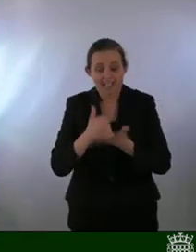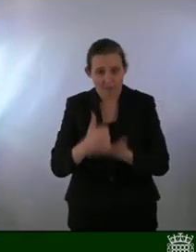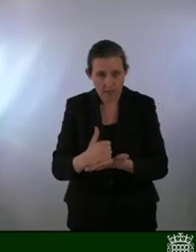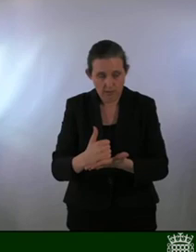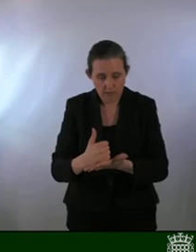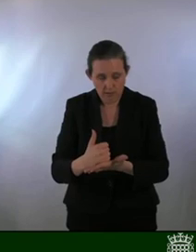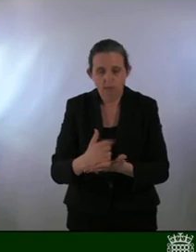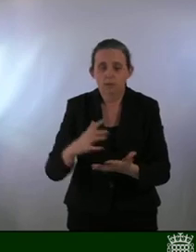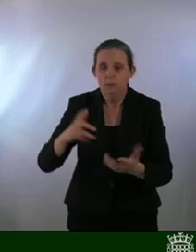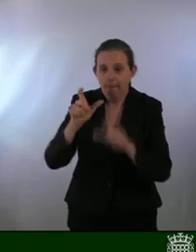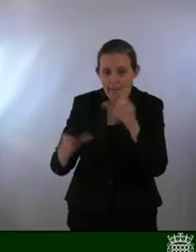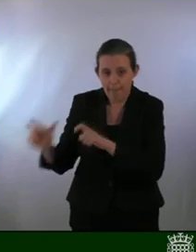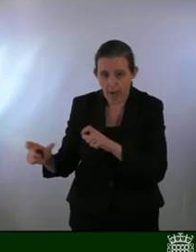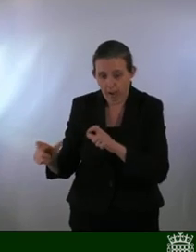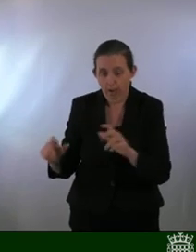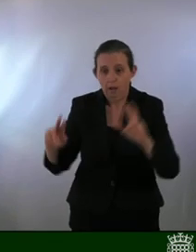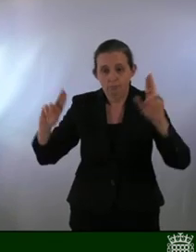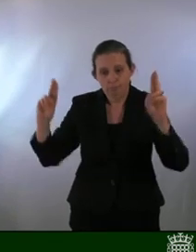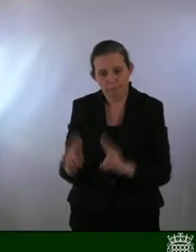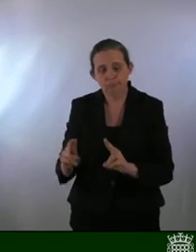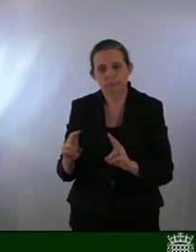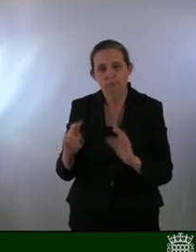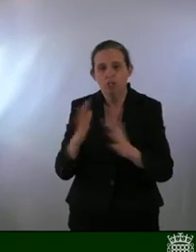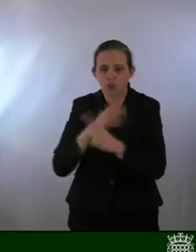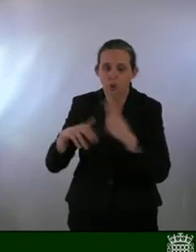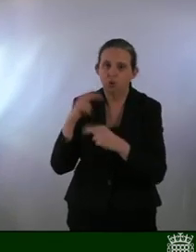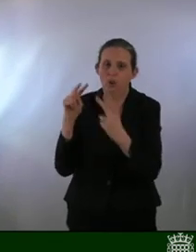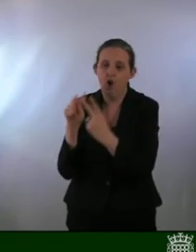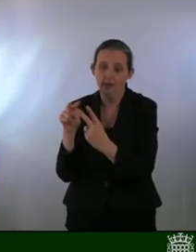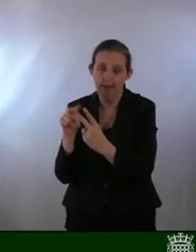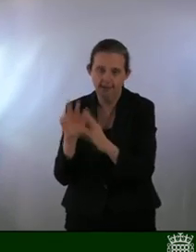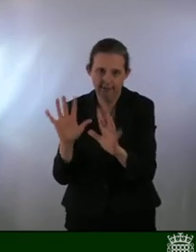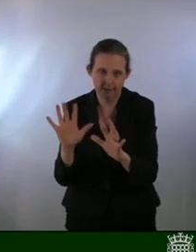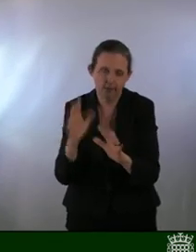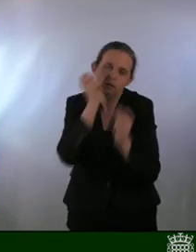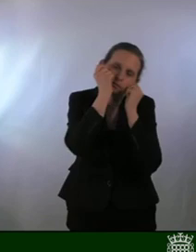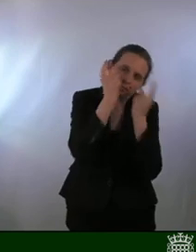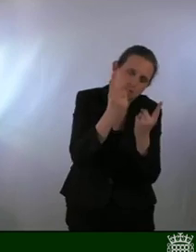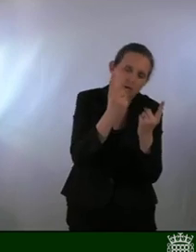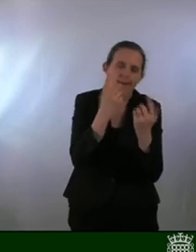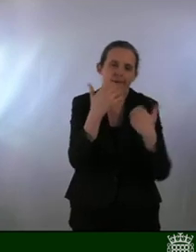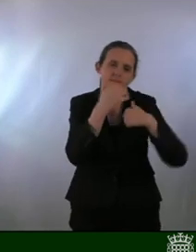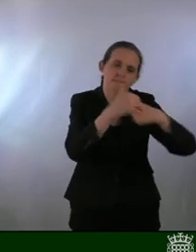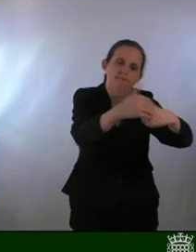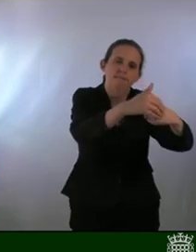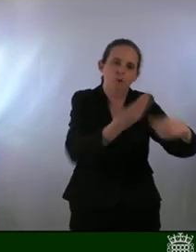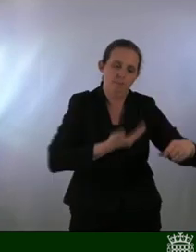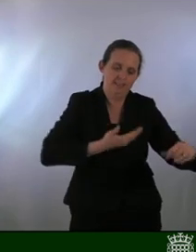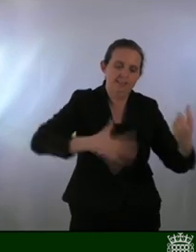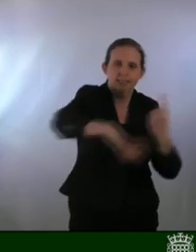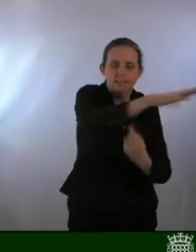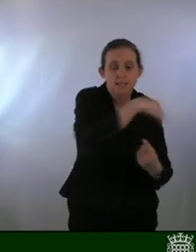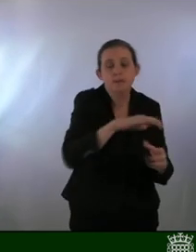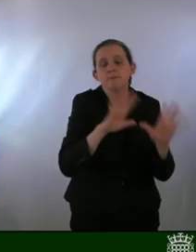all unnecessary social contract. I appreciate that this has consequences, and I regret having